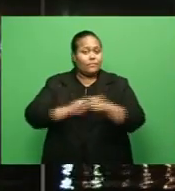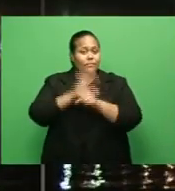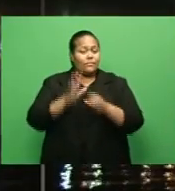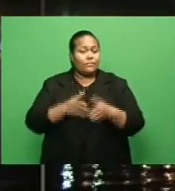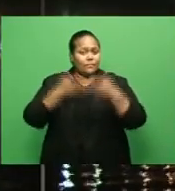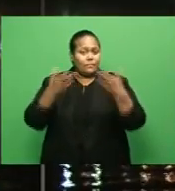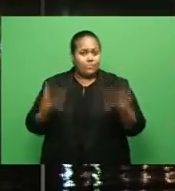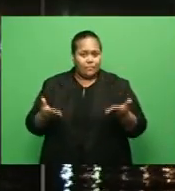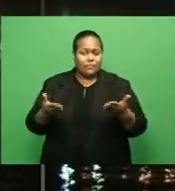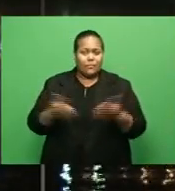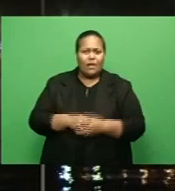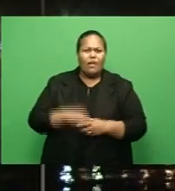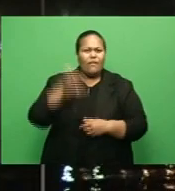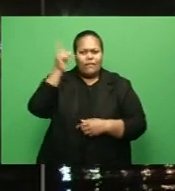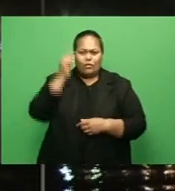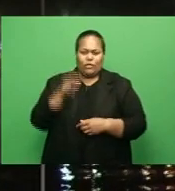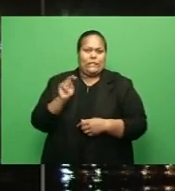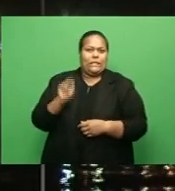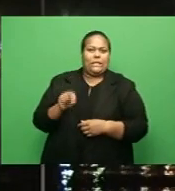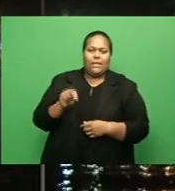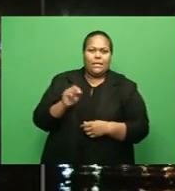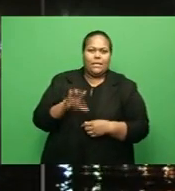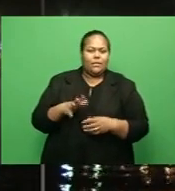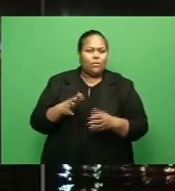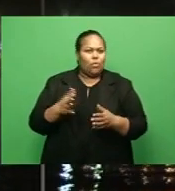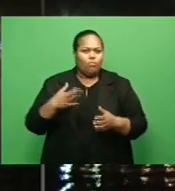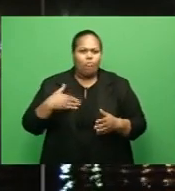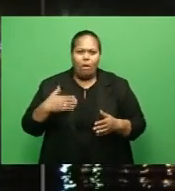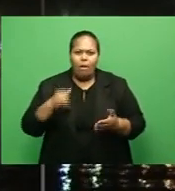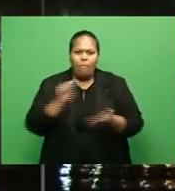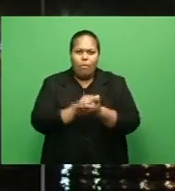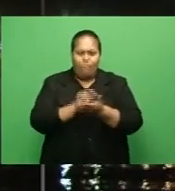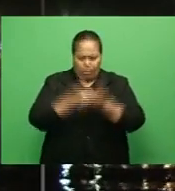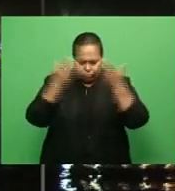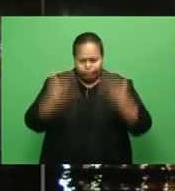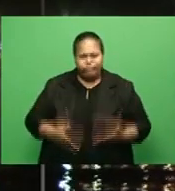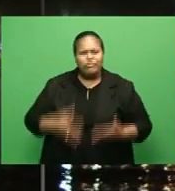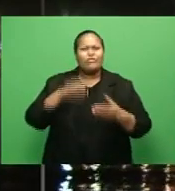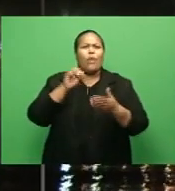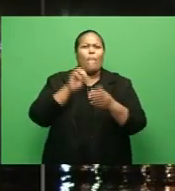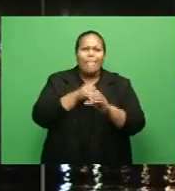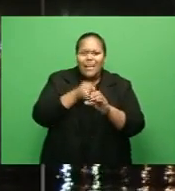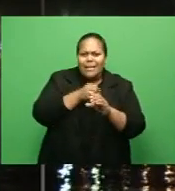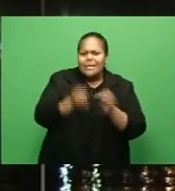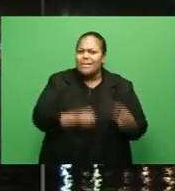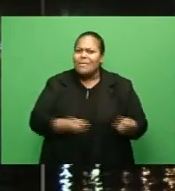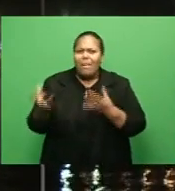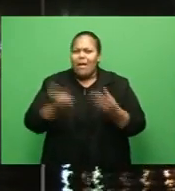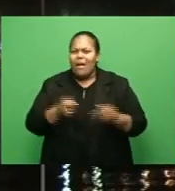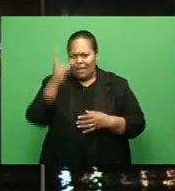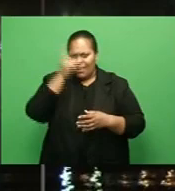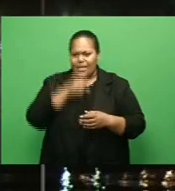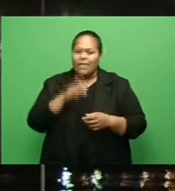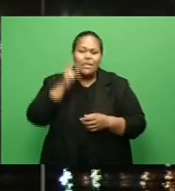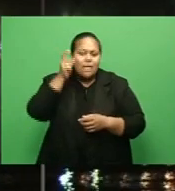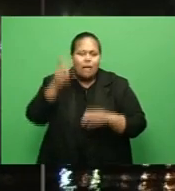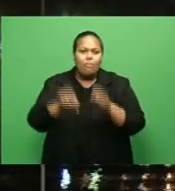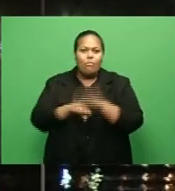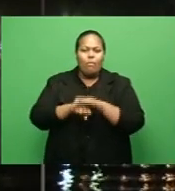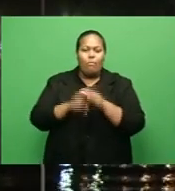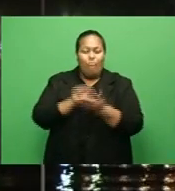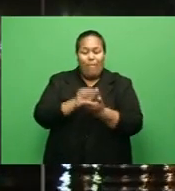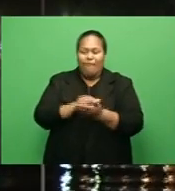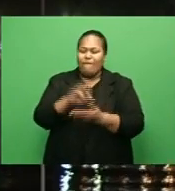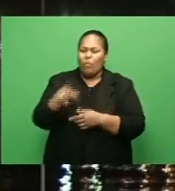placed Fiji in an urgent need to be well equipped with essential medical supplies in order to deliver effective healthcare services.